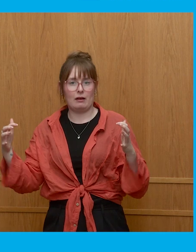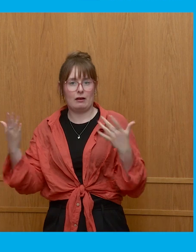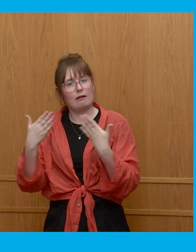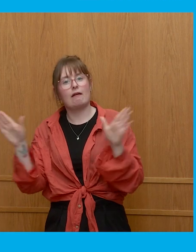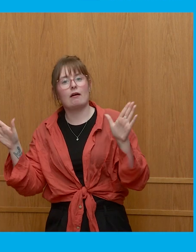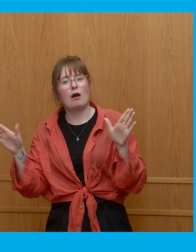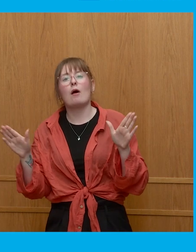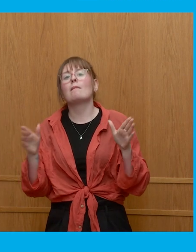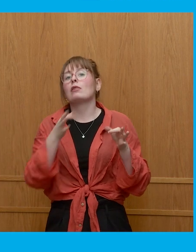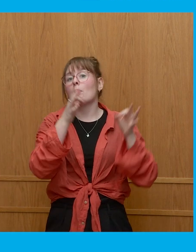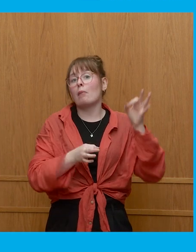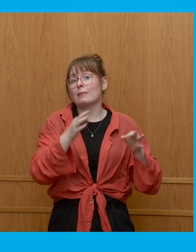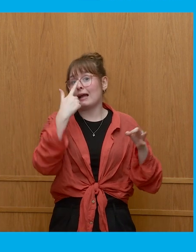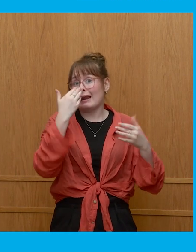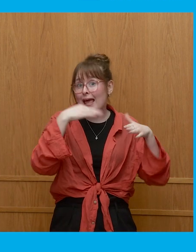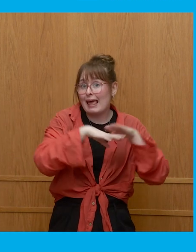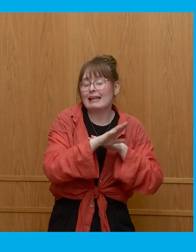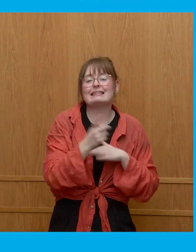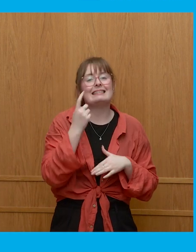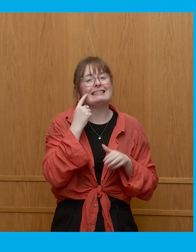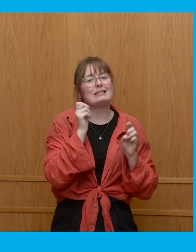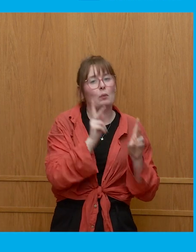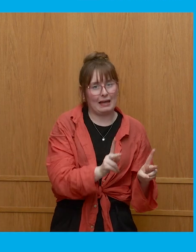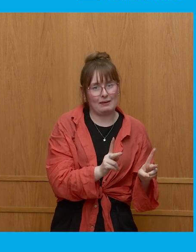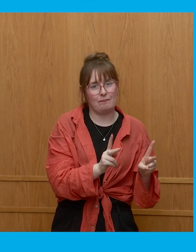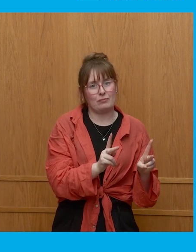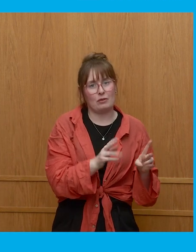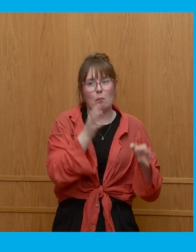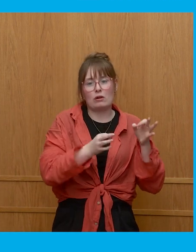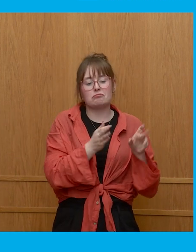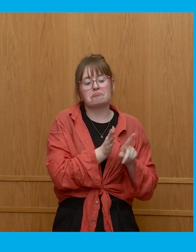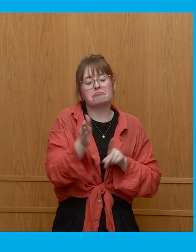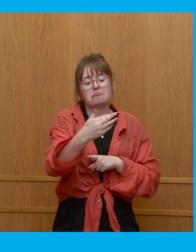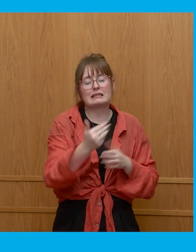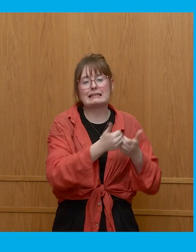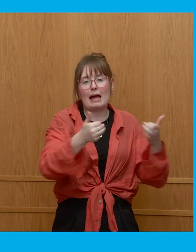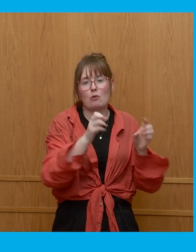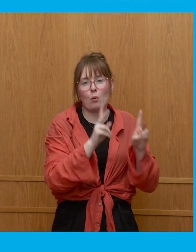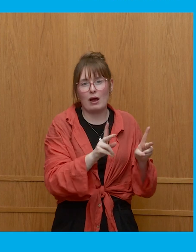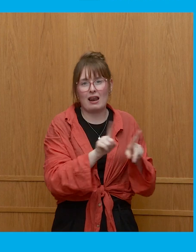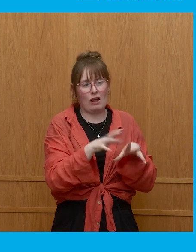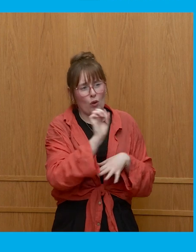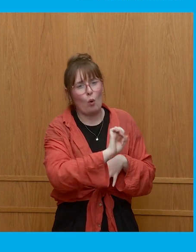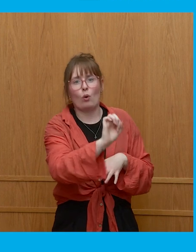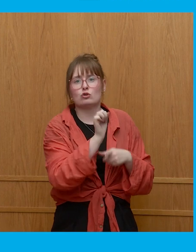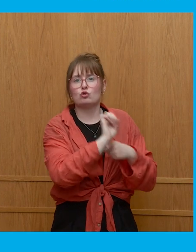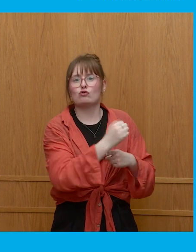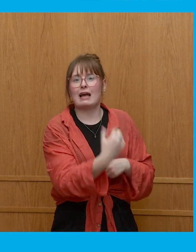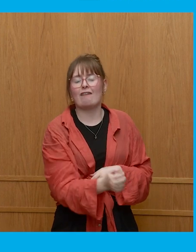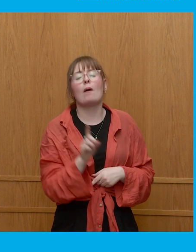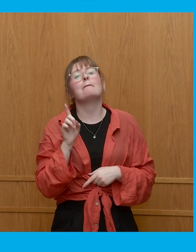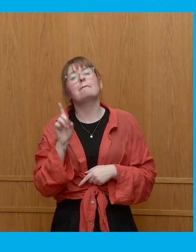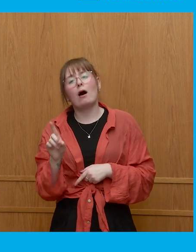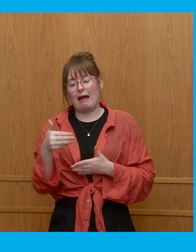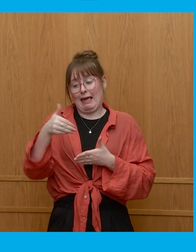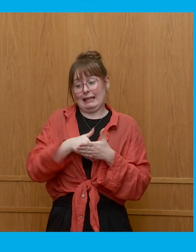politician can enter in an easier way on another side so that they have their own security. But then